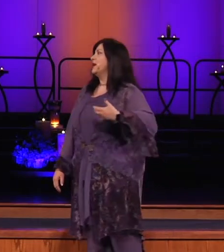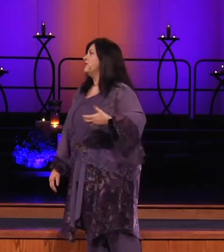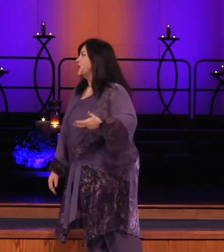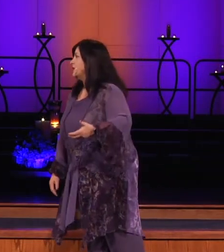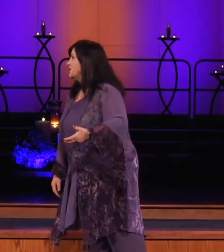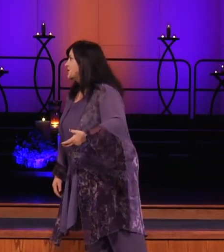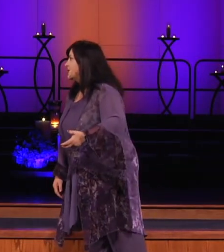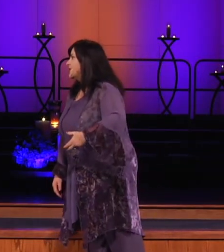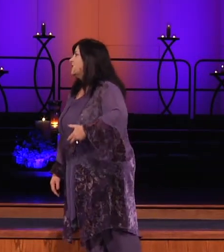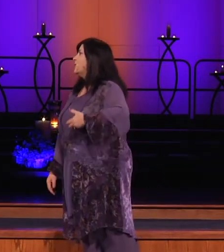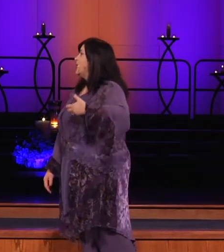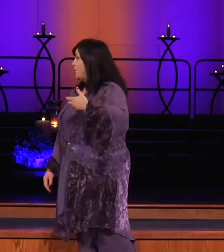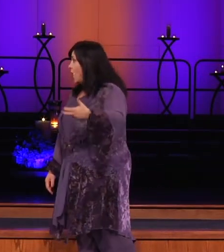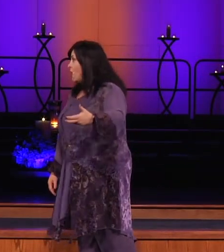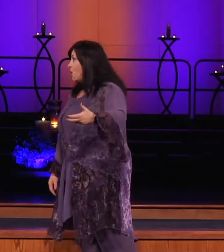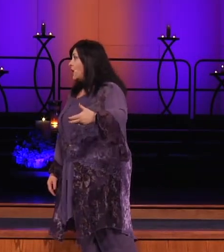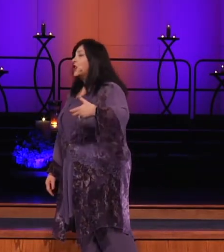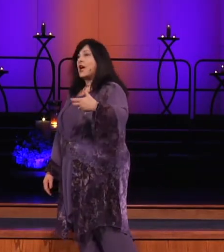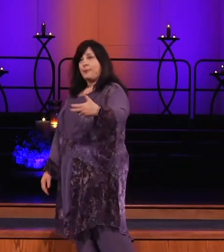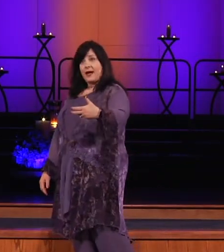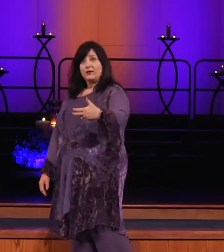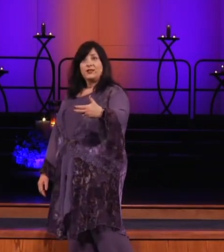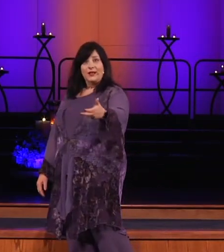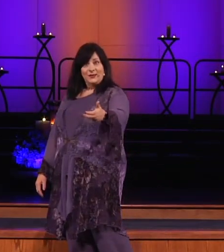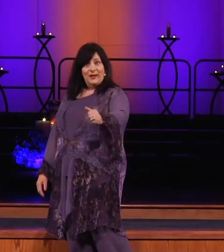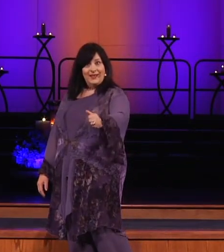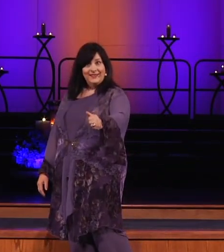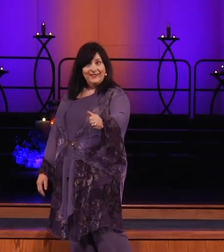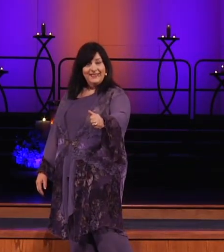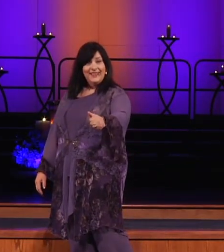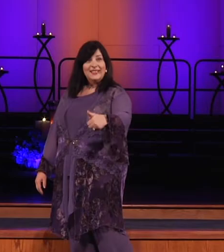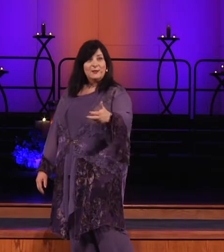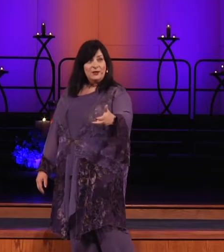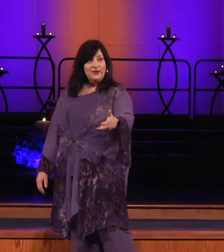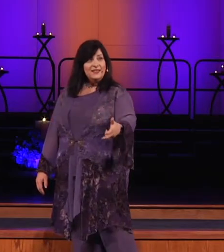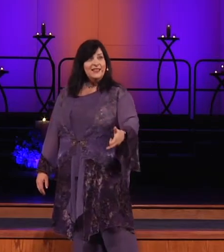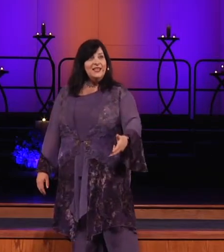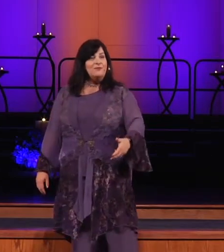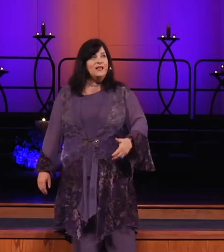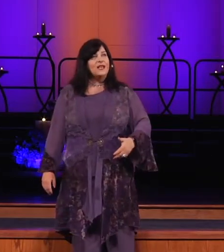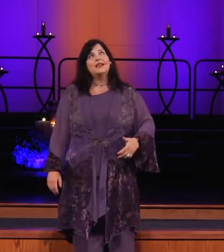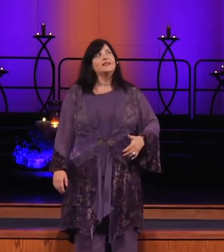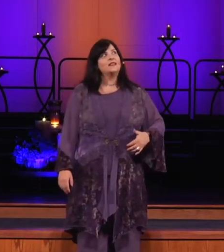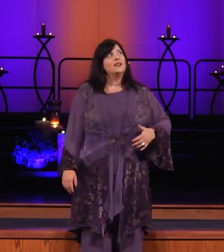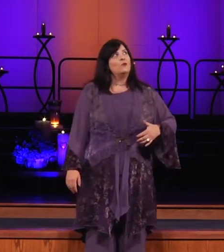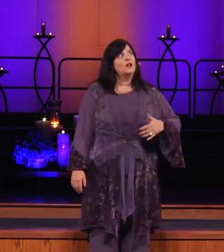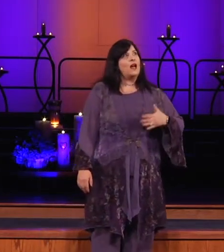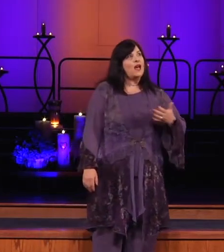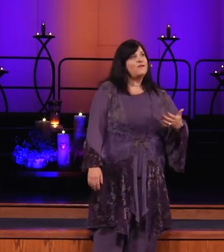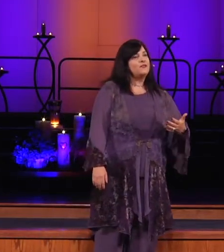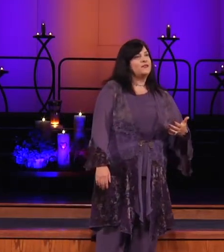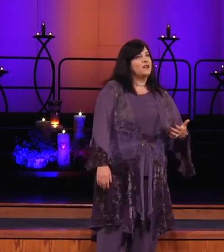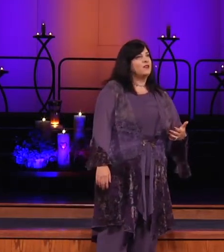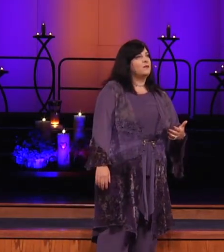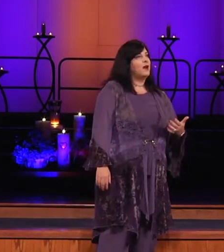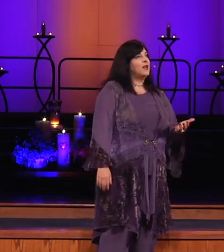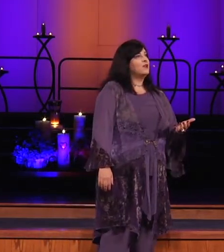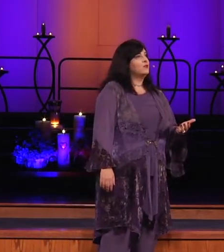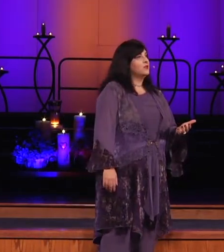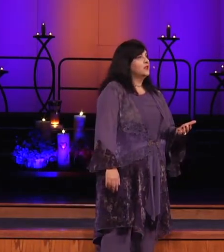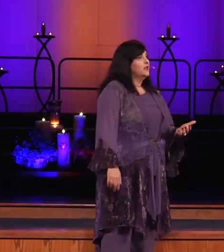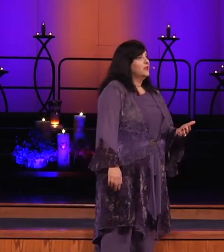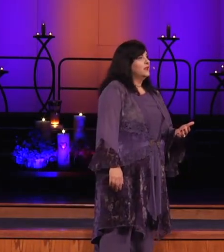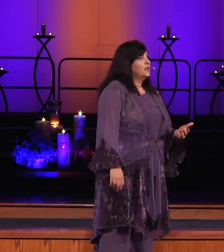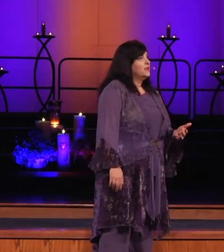who've been around for years and think that we know a lot about science of mind and spirit. Because what I've discovered in